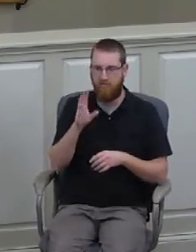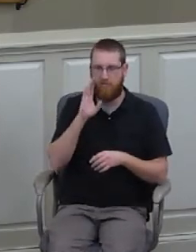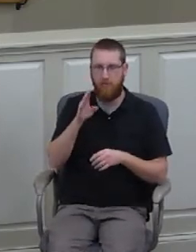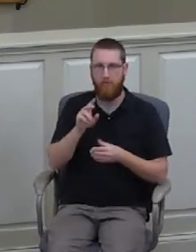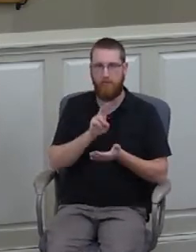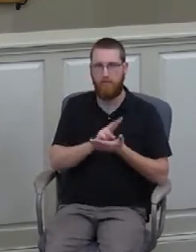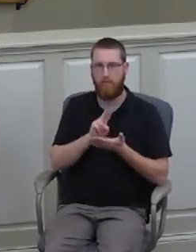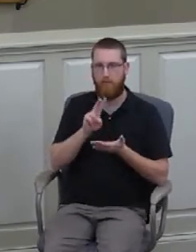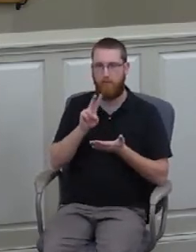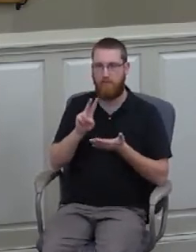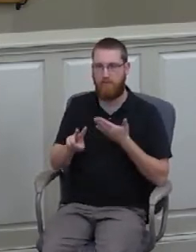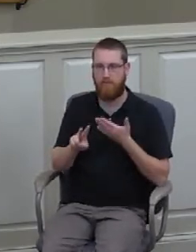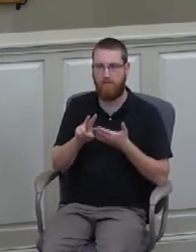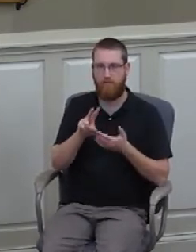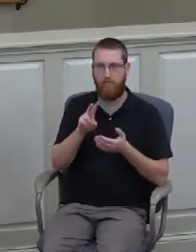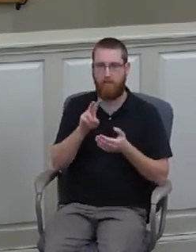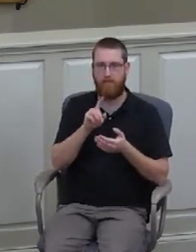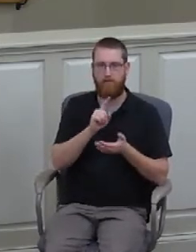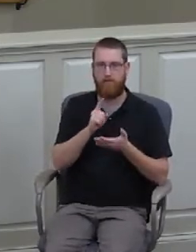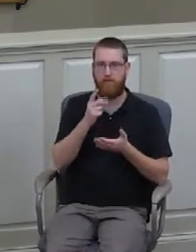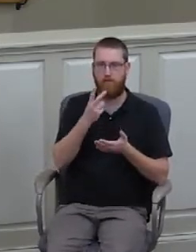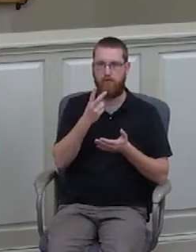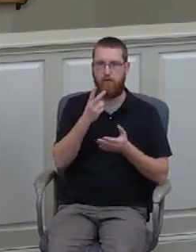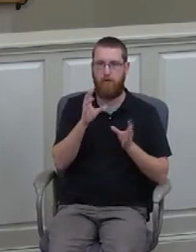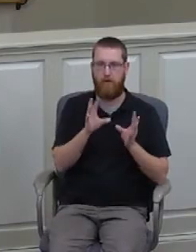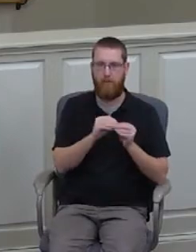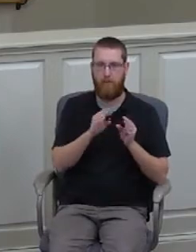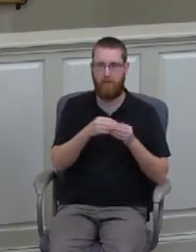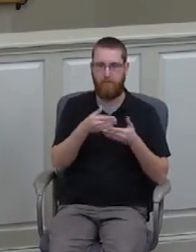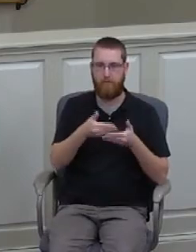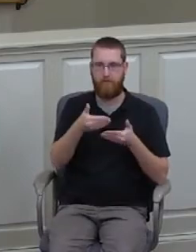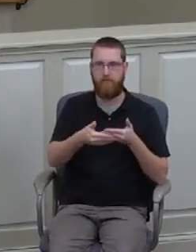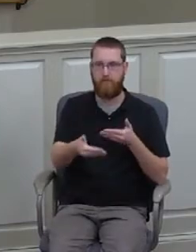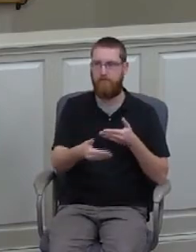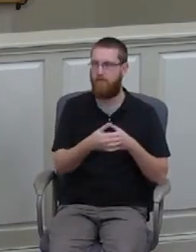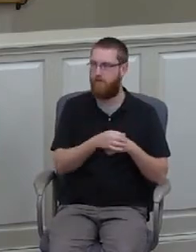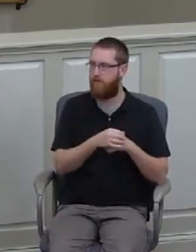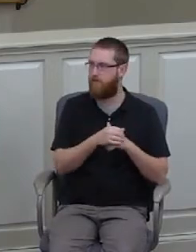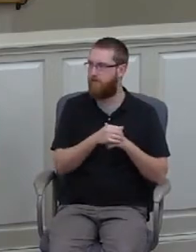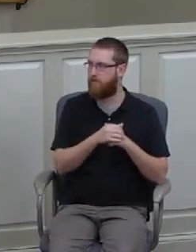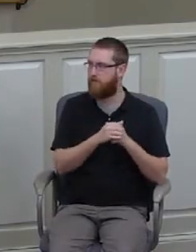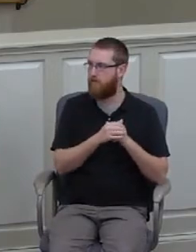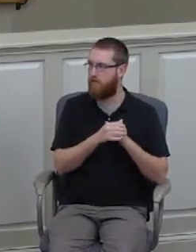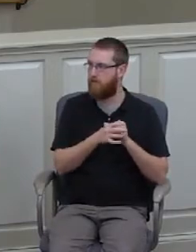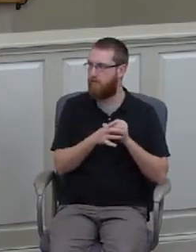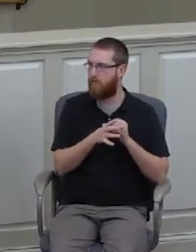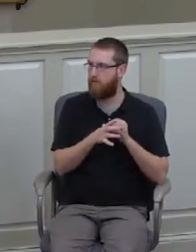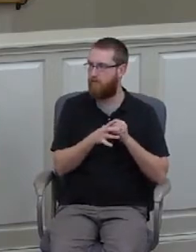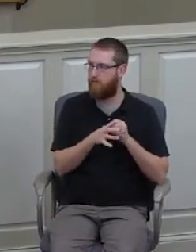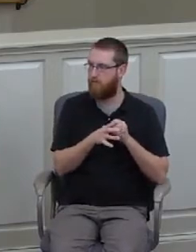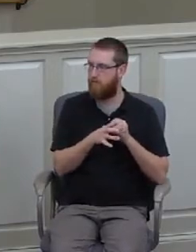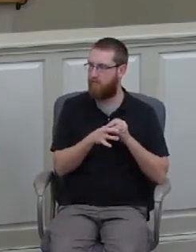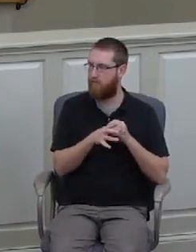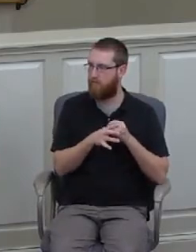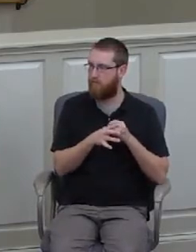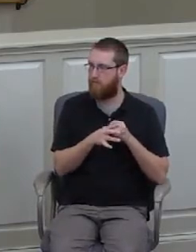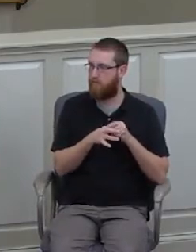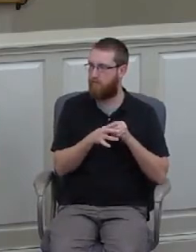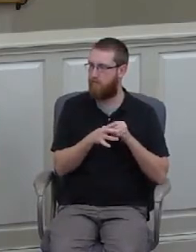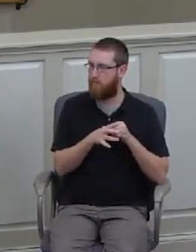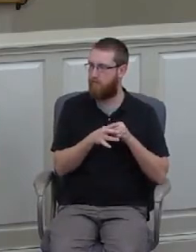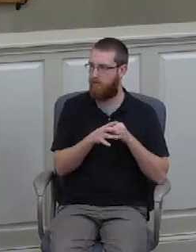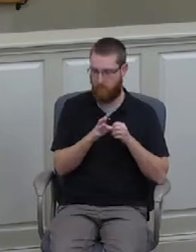2 meetings right in a row, Yeah, a week. 2 Mondays in a row, yeah. Yeah, a